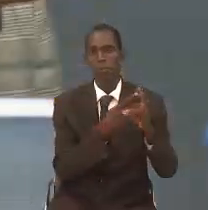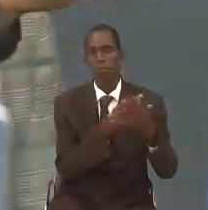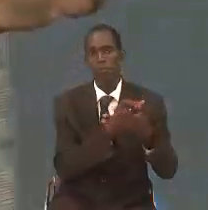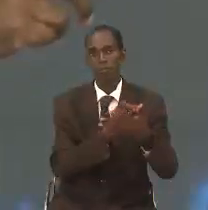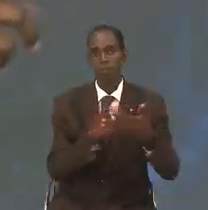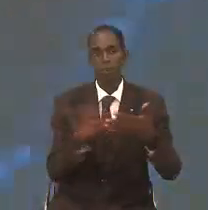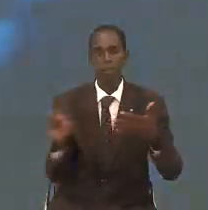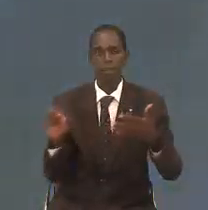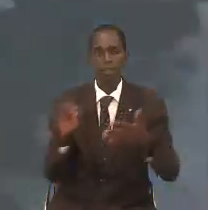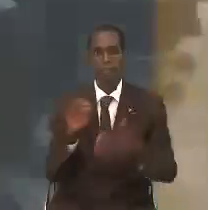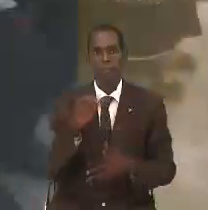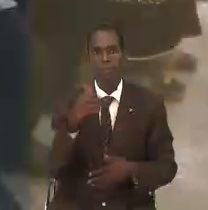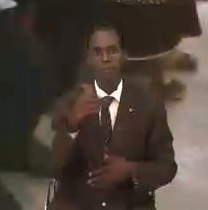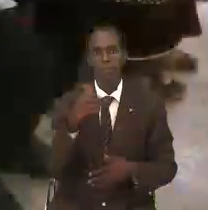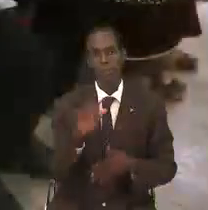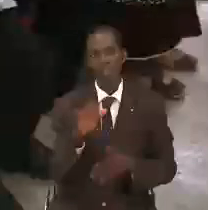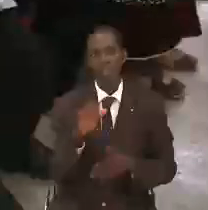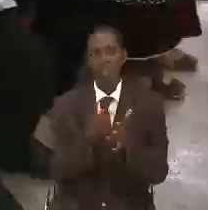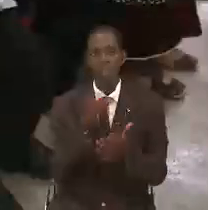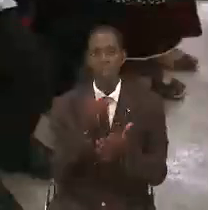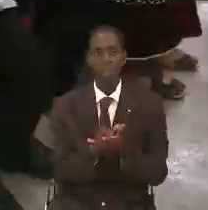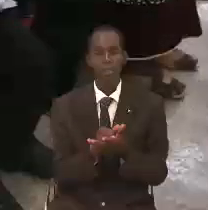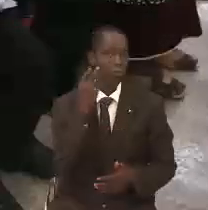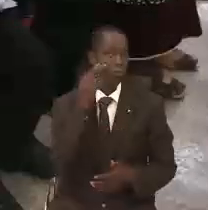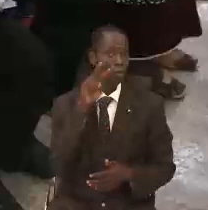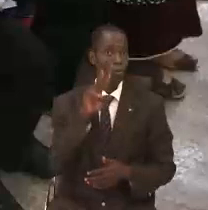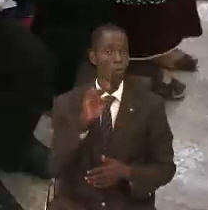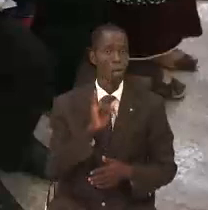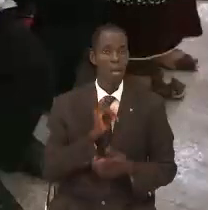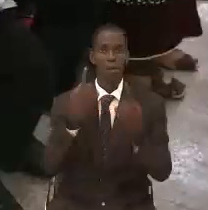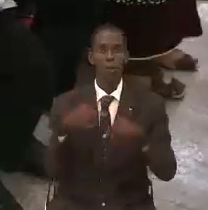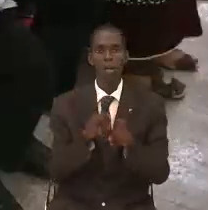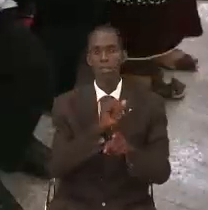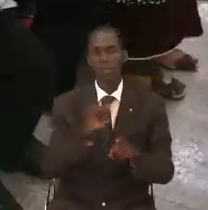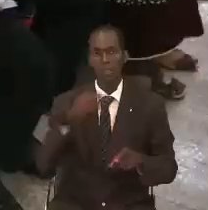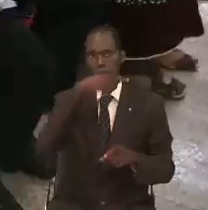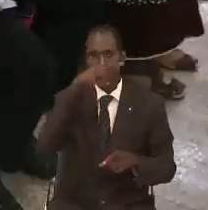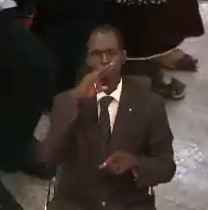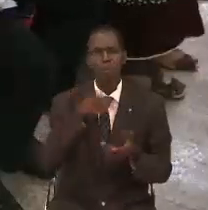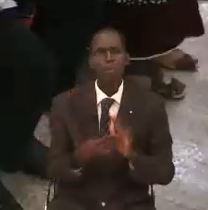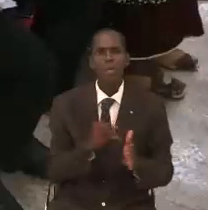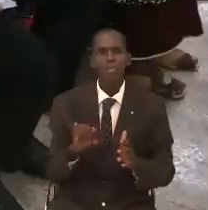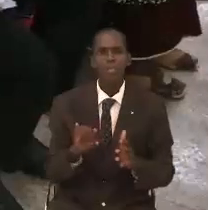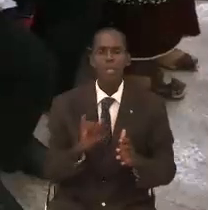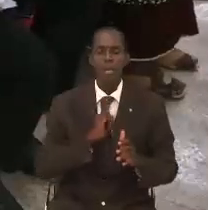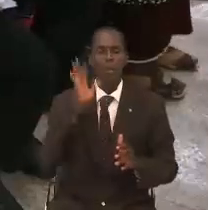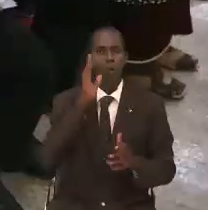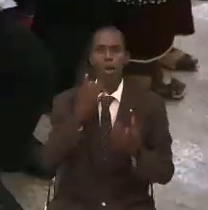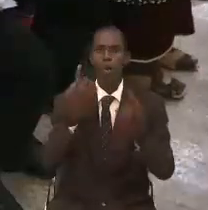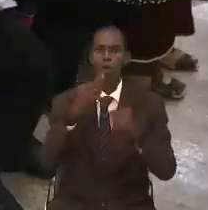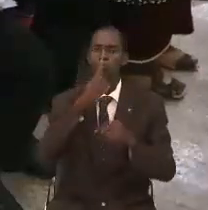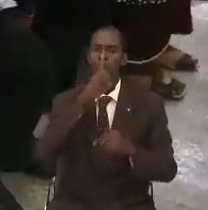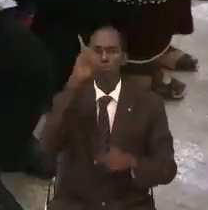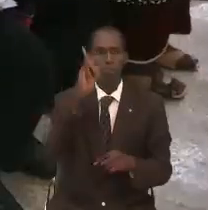says, behold, I come as a thief. That means I'll come certainly, I'll come